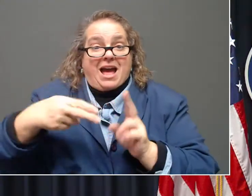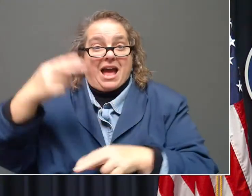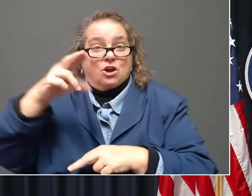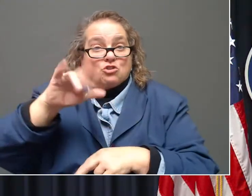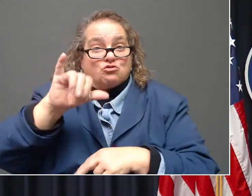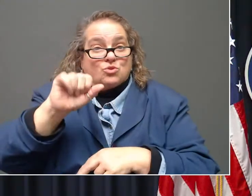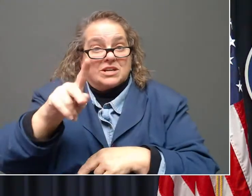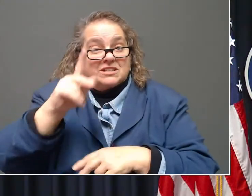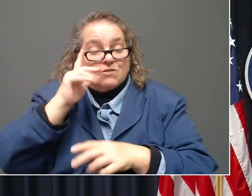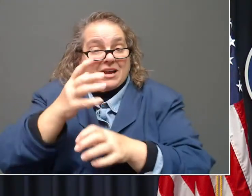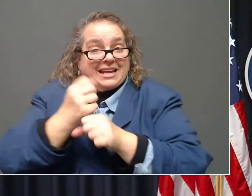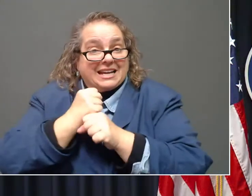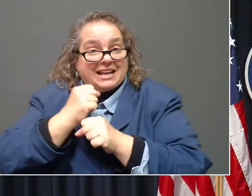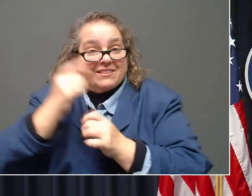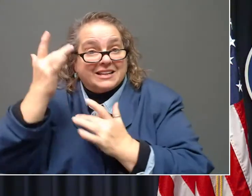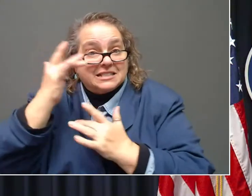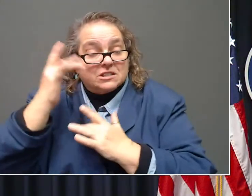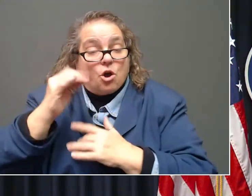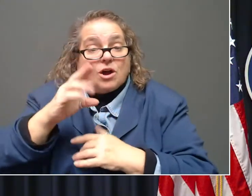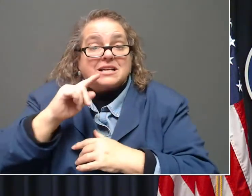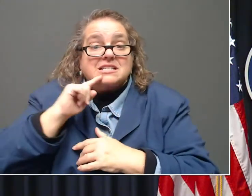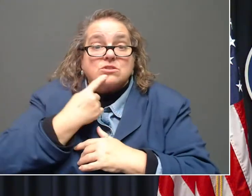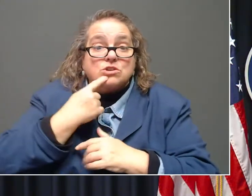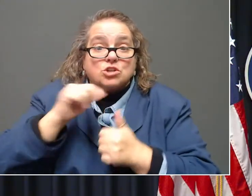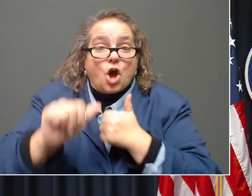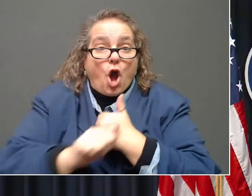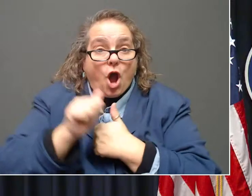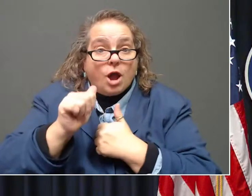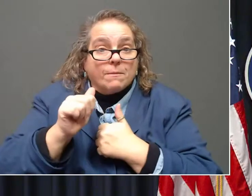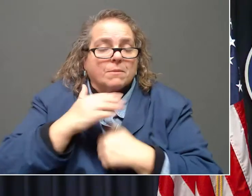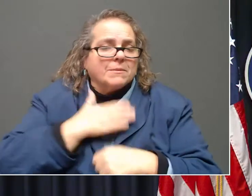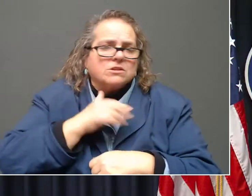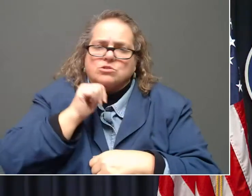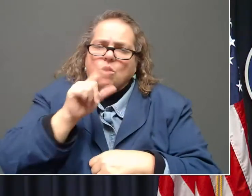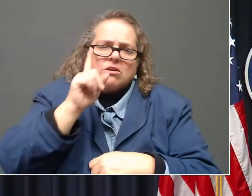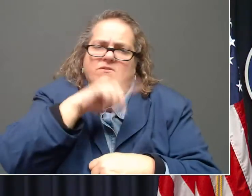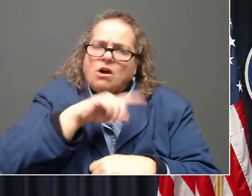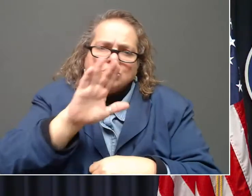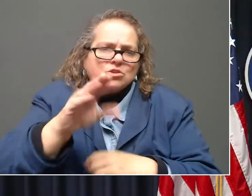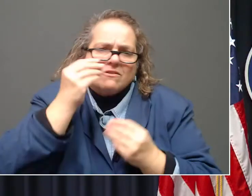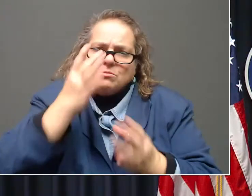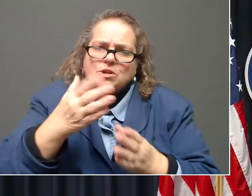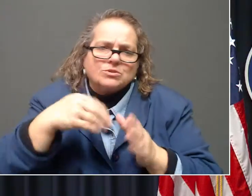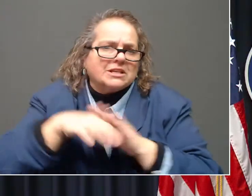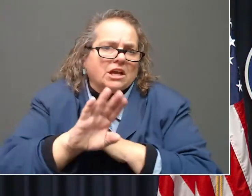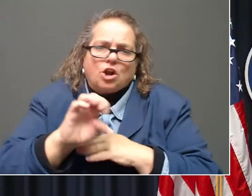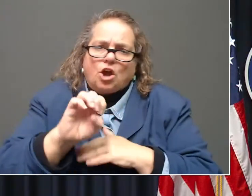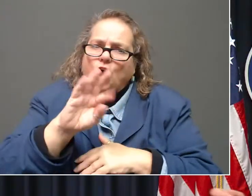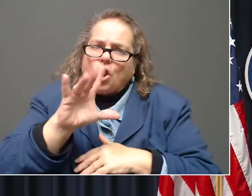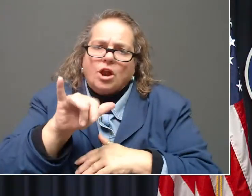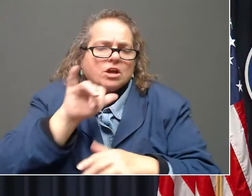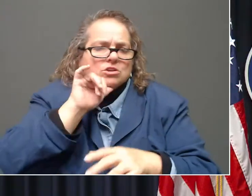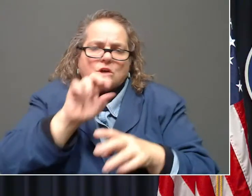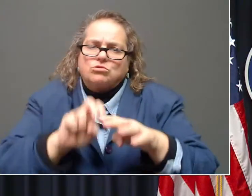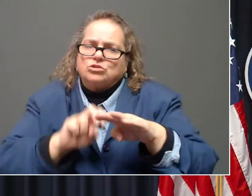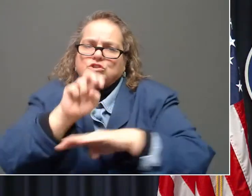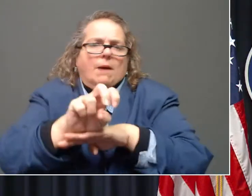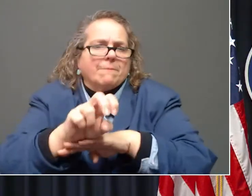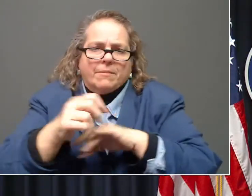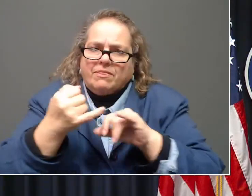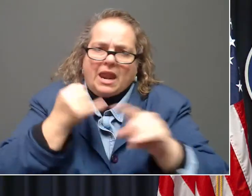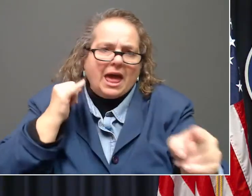170,000 people called to reach 300 doses of vaccine at another location. That's 566 calls for 1